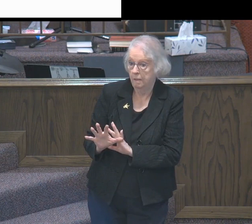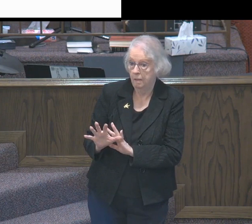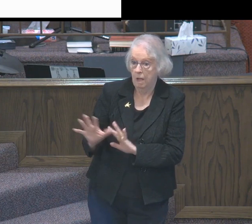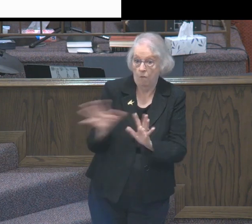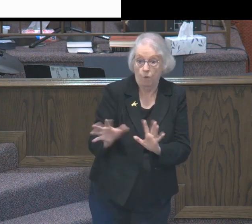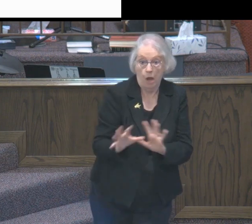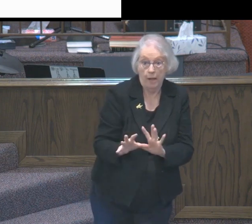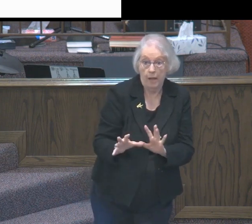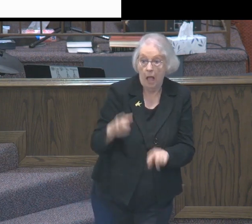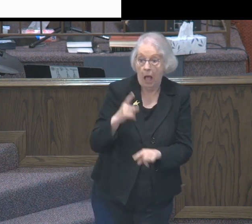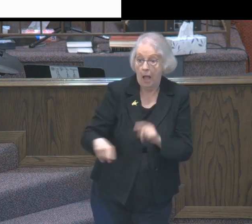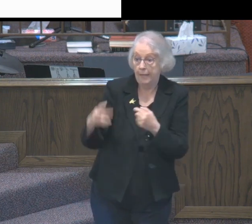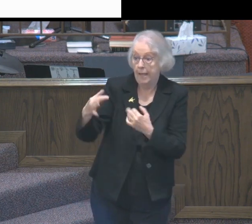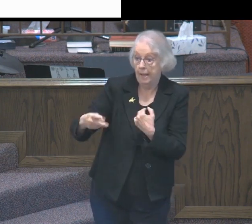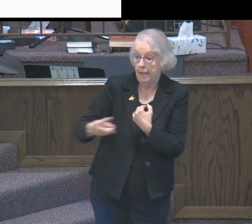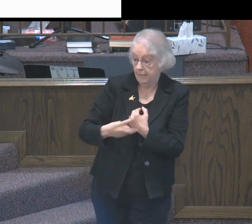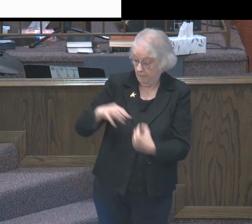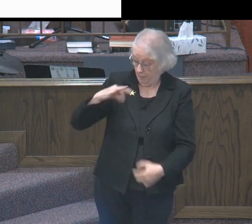I can't get caught